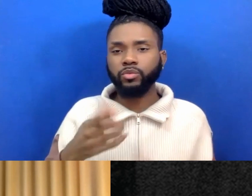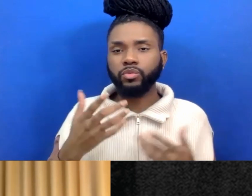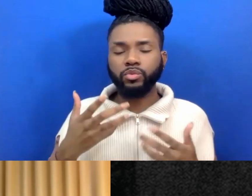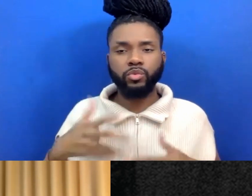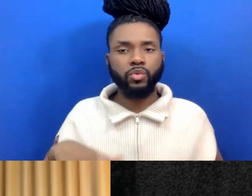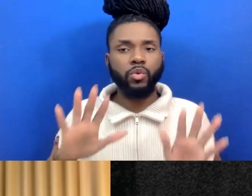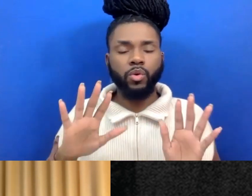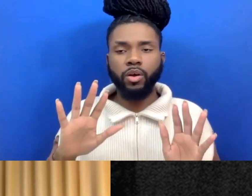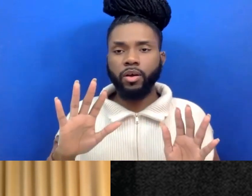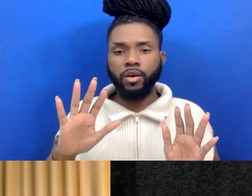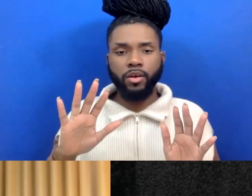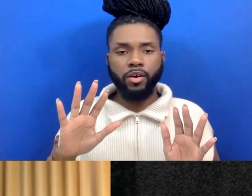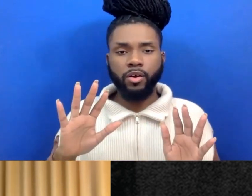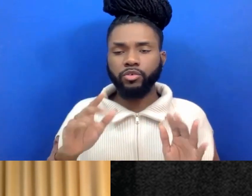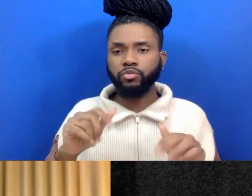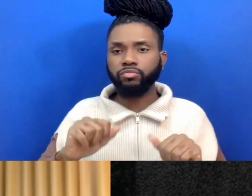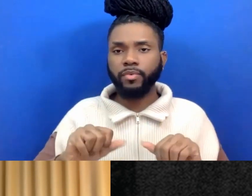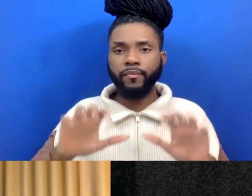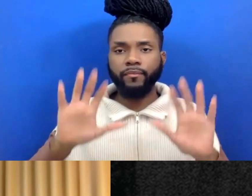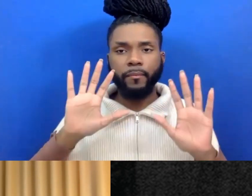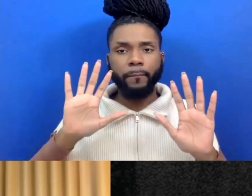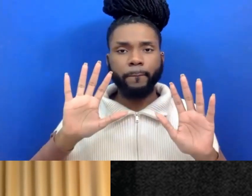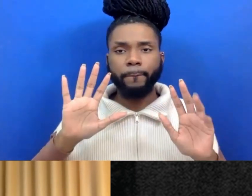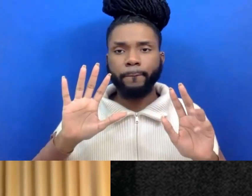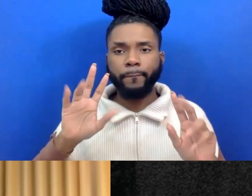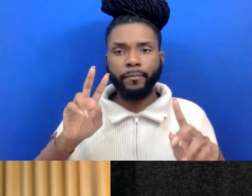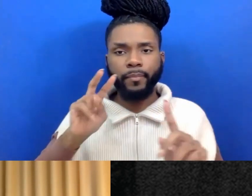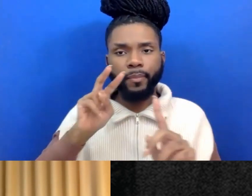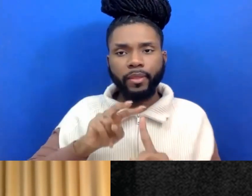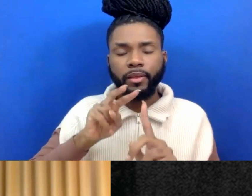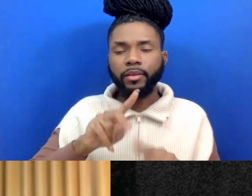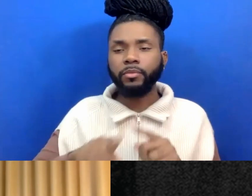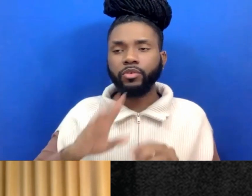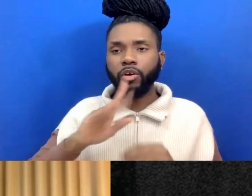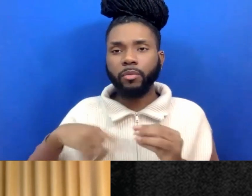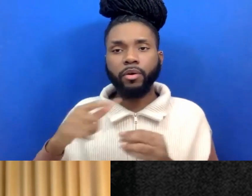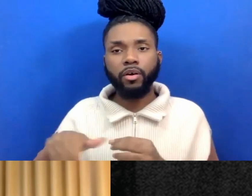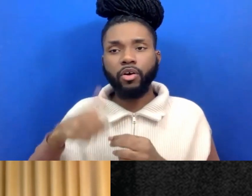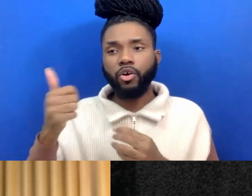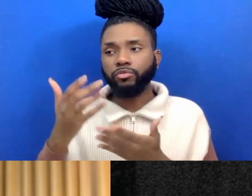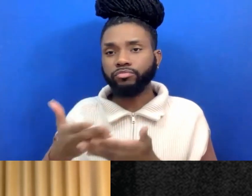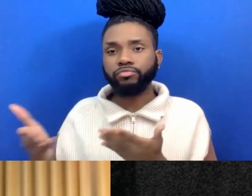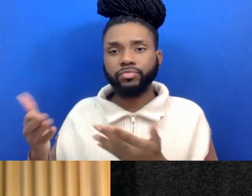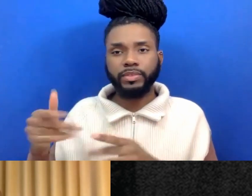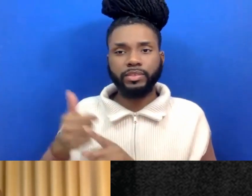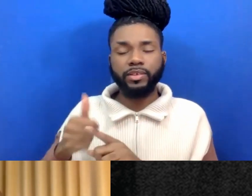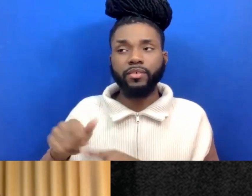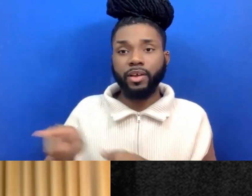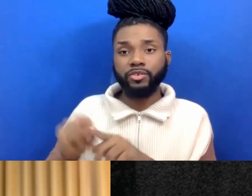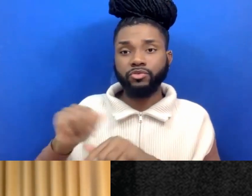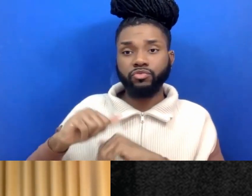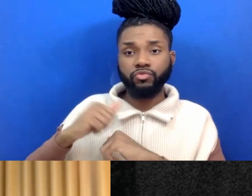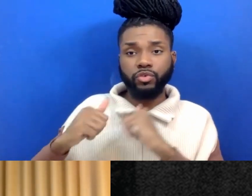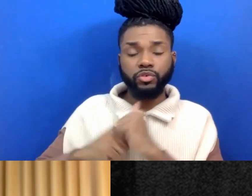term, gaze, which you invest with other meanings as structural, as a structure of visual engagement,